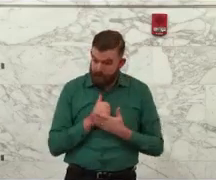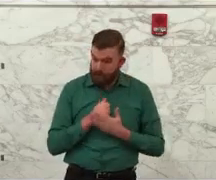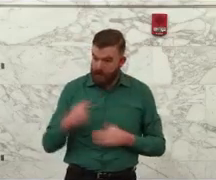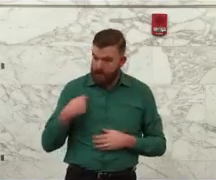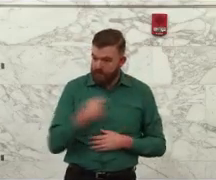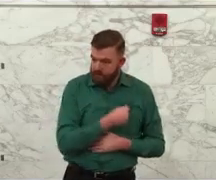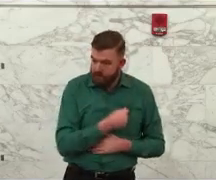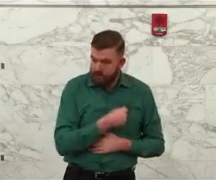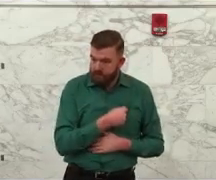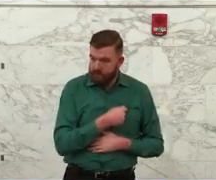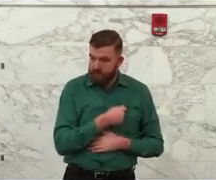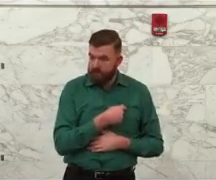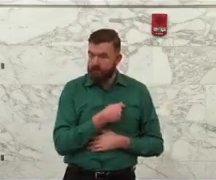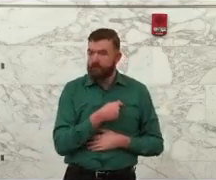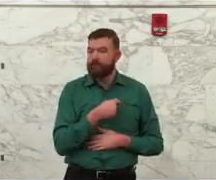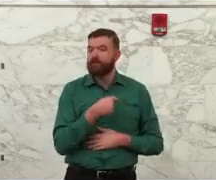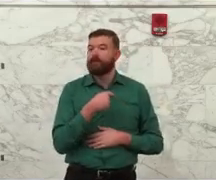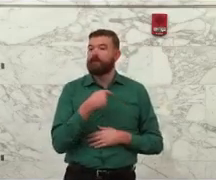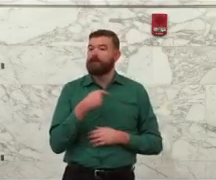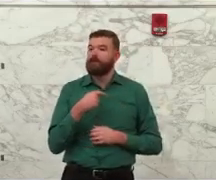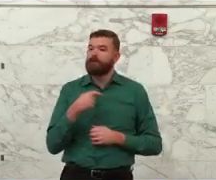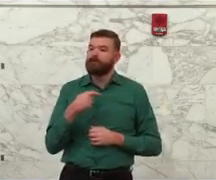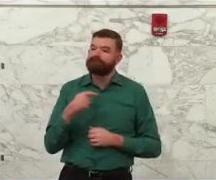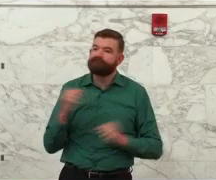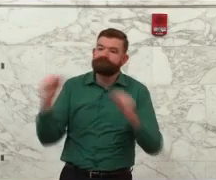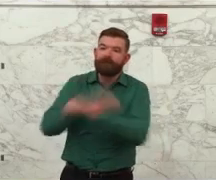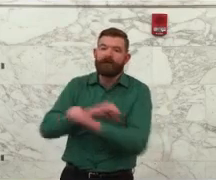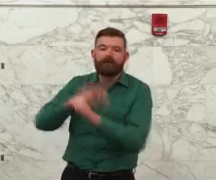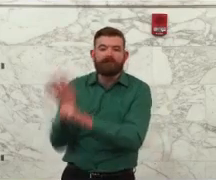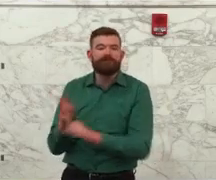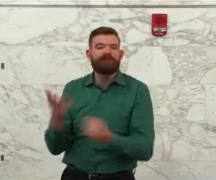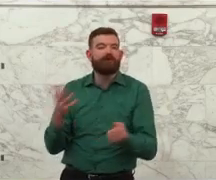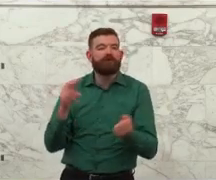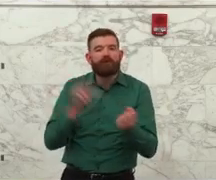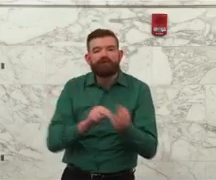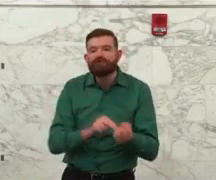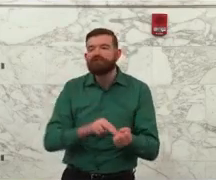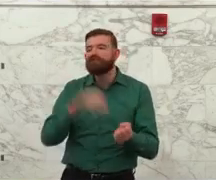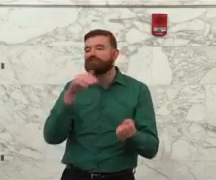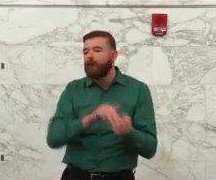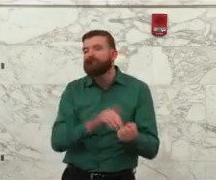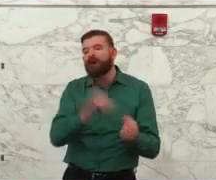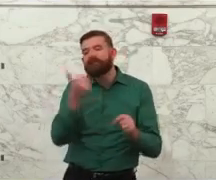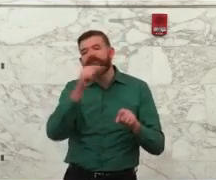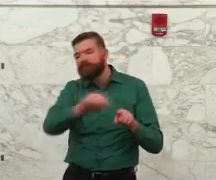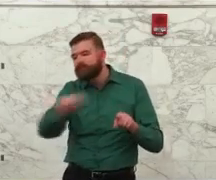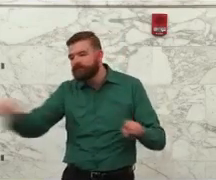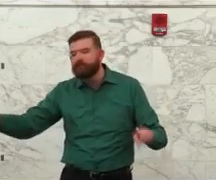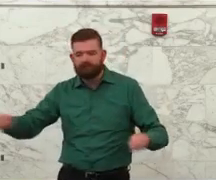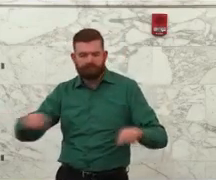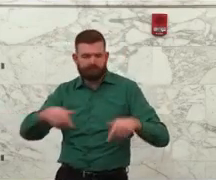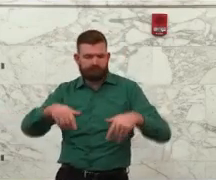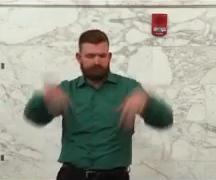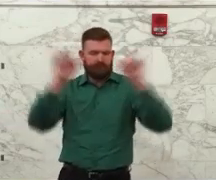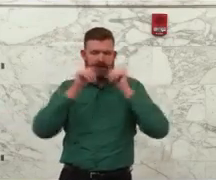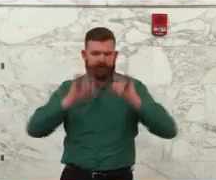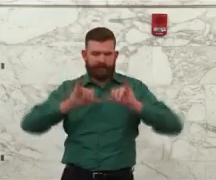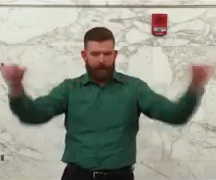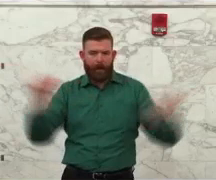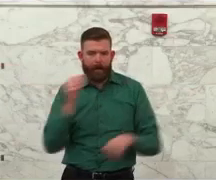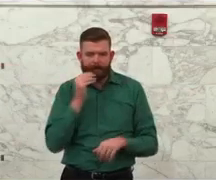if something does come up, which we think could make a meaningful difference, we reserve the right. As I mentioned earlier, Colonel Callahan has